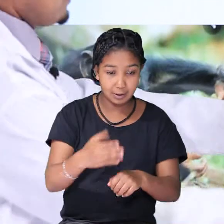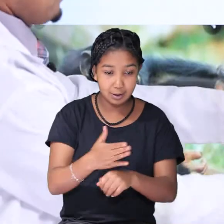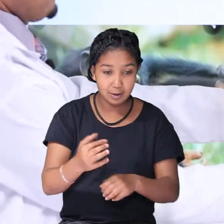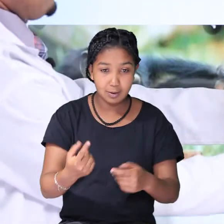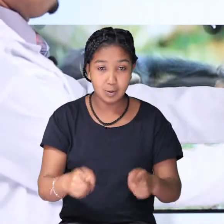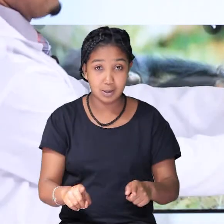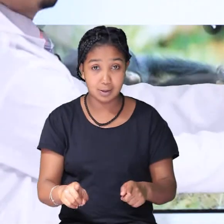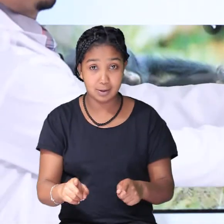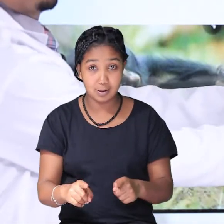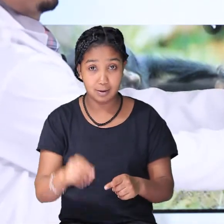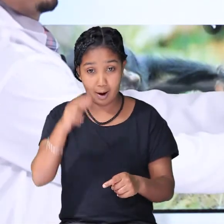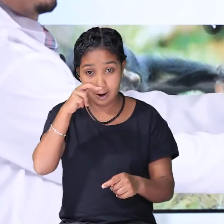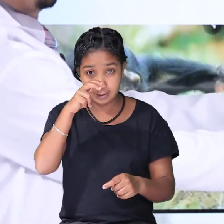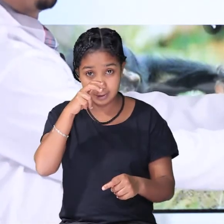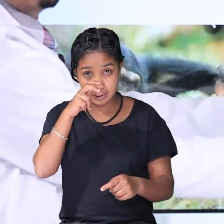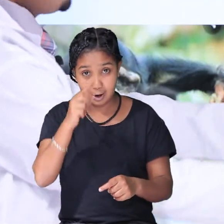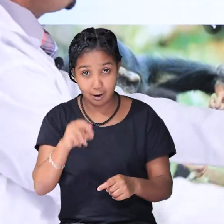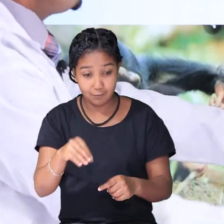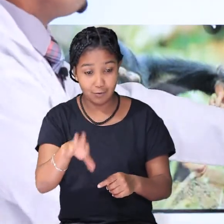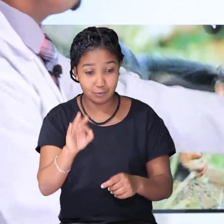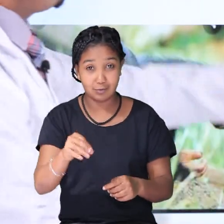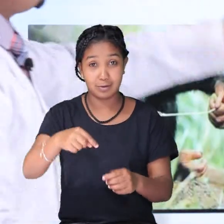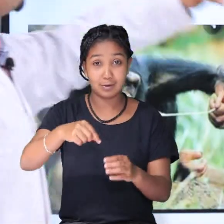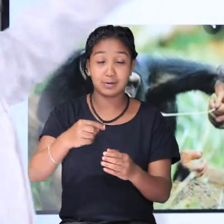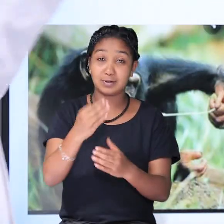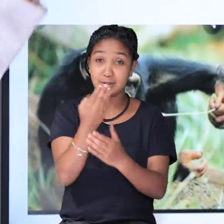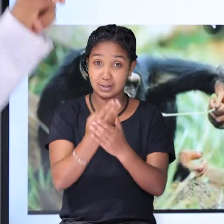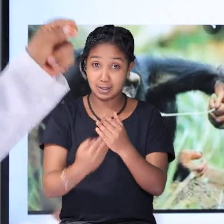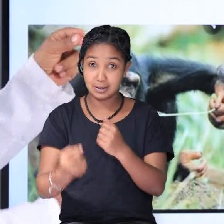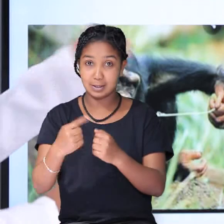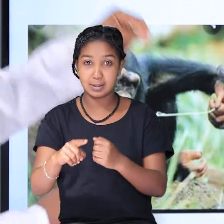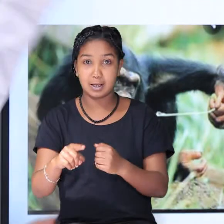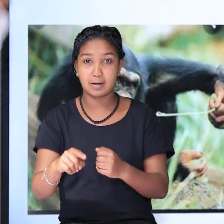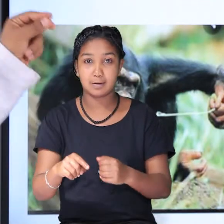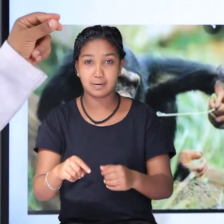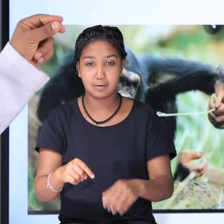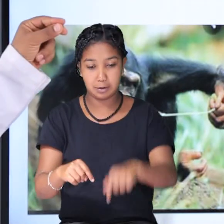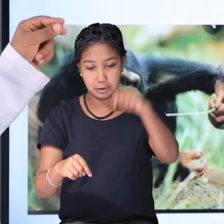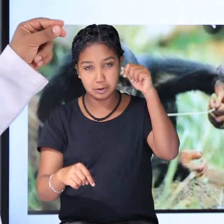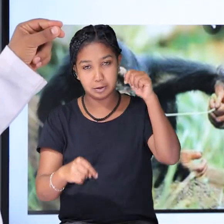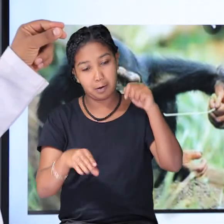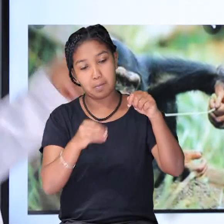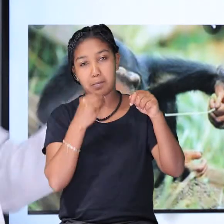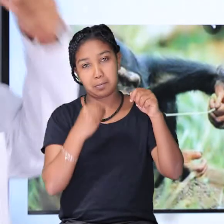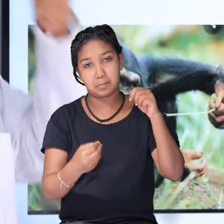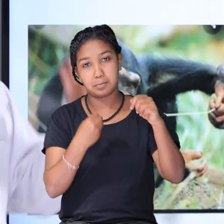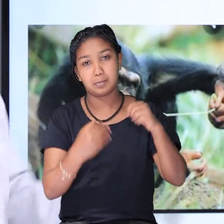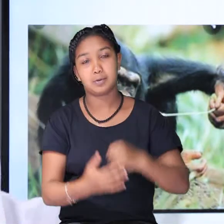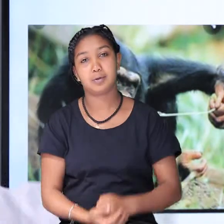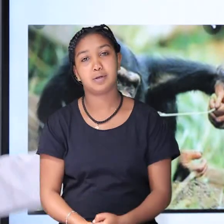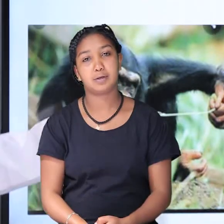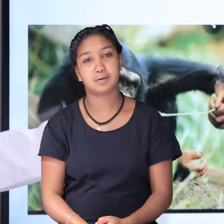When the ants are found on the sticks, they will pull out the sticks,